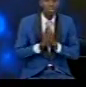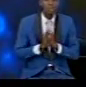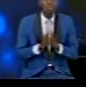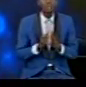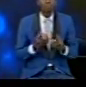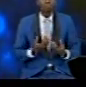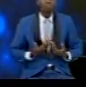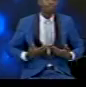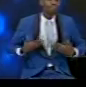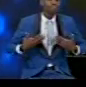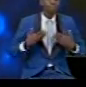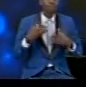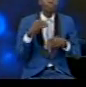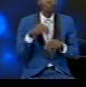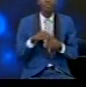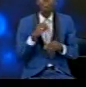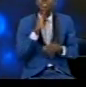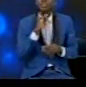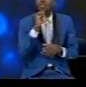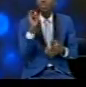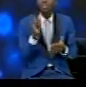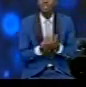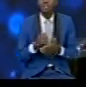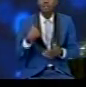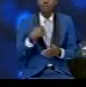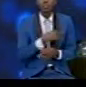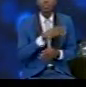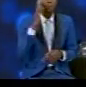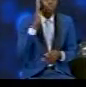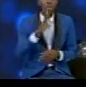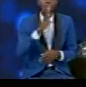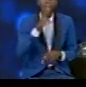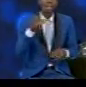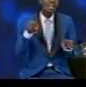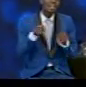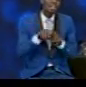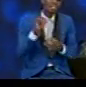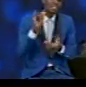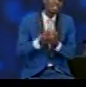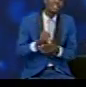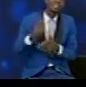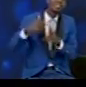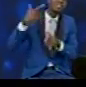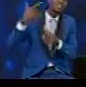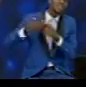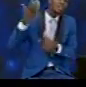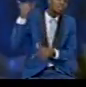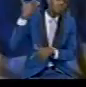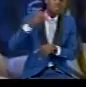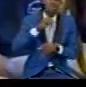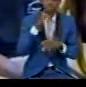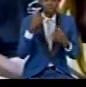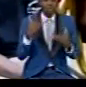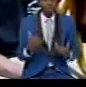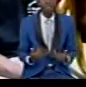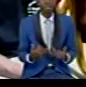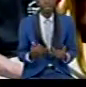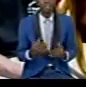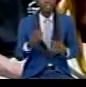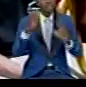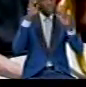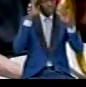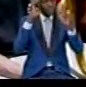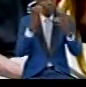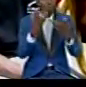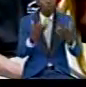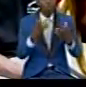delights in is not that we will be like that then and not like that now. He wants Israel